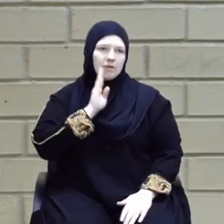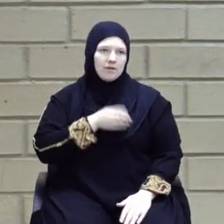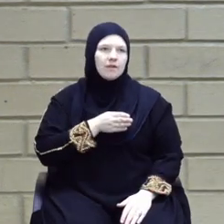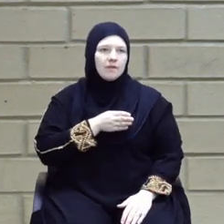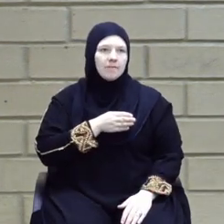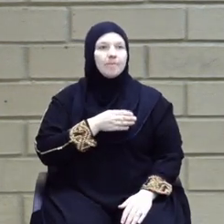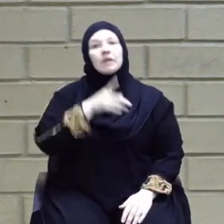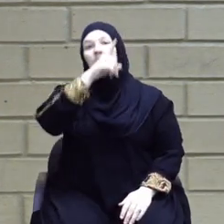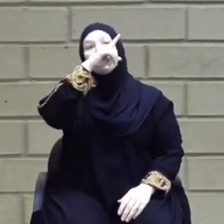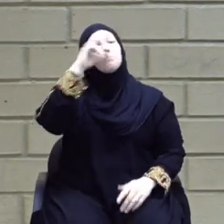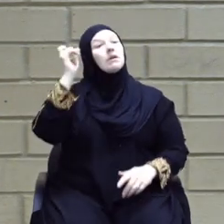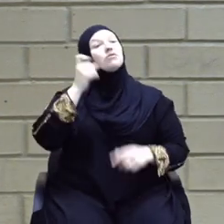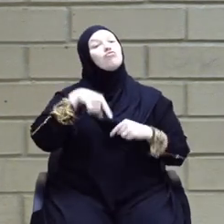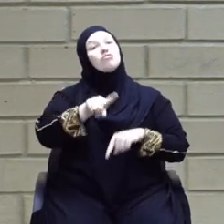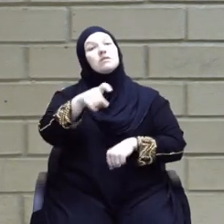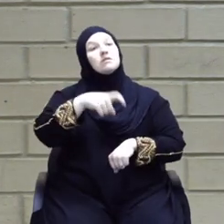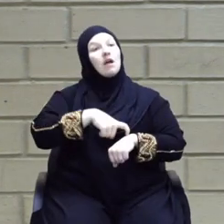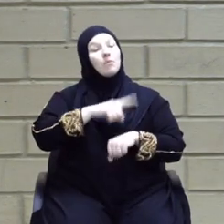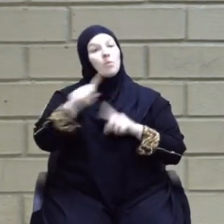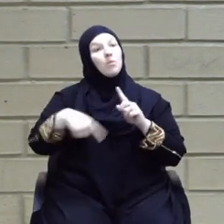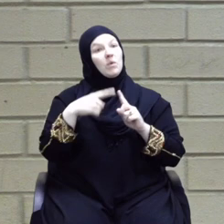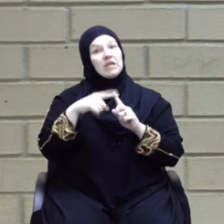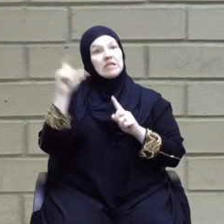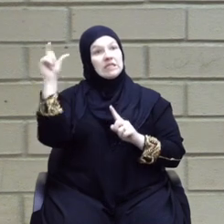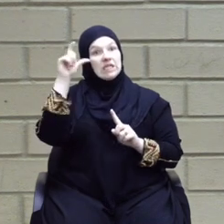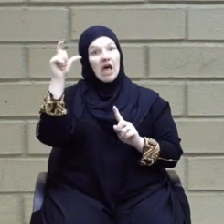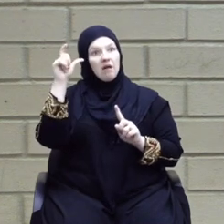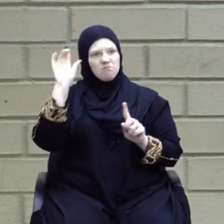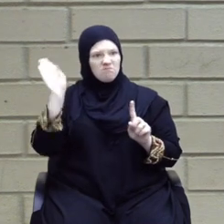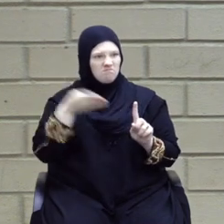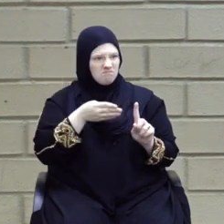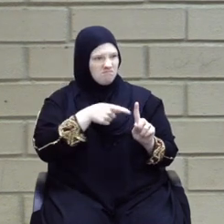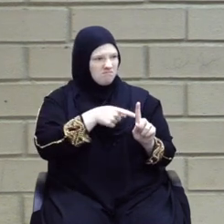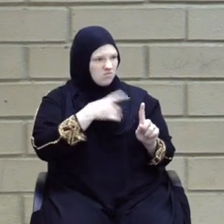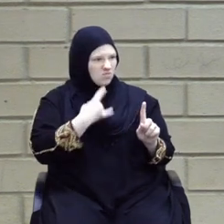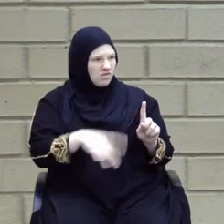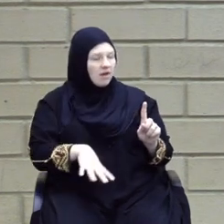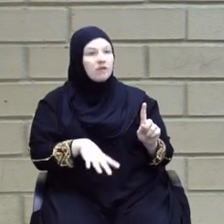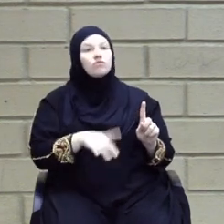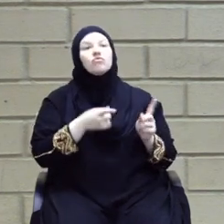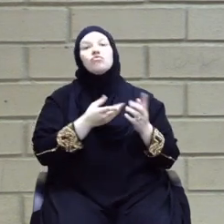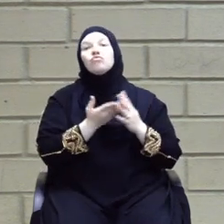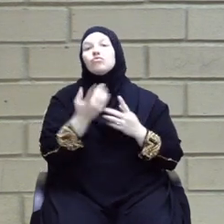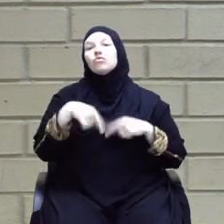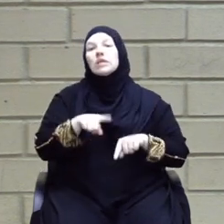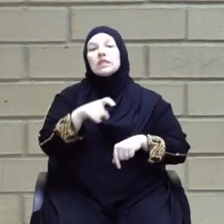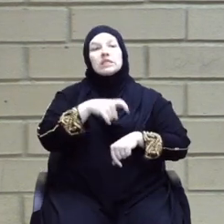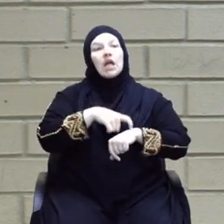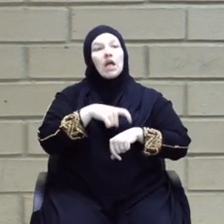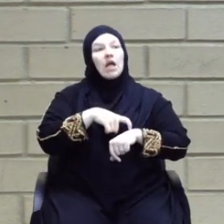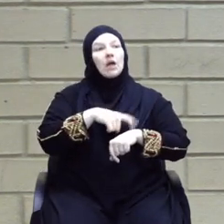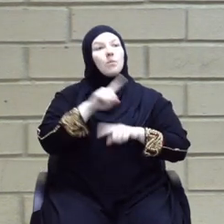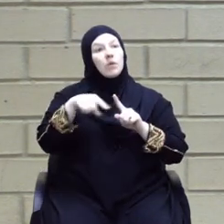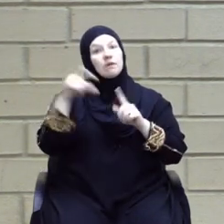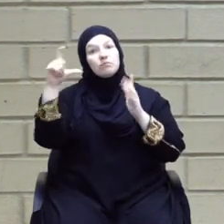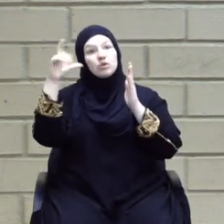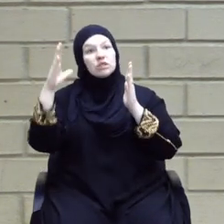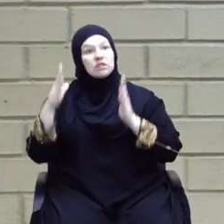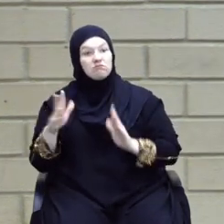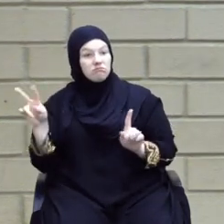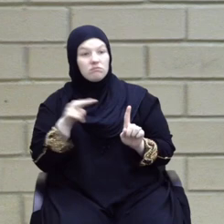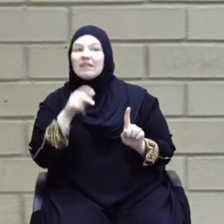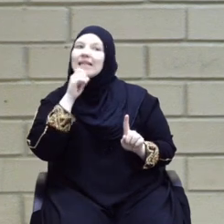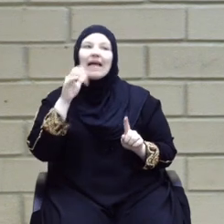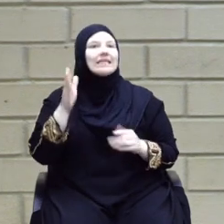Because at the time when Islam is targeted, at the time when Muslims are targeted, it's not very easy to